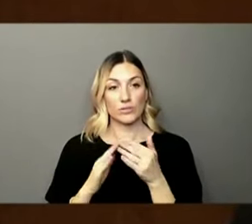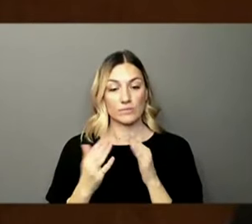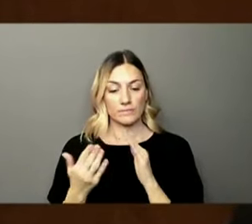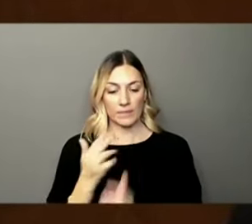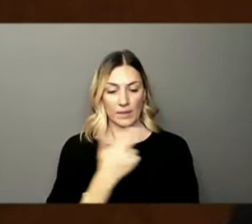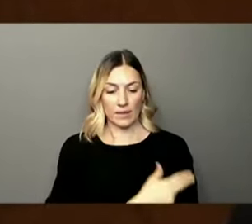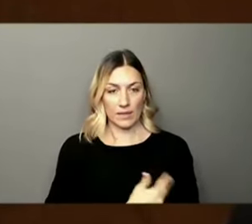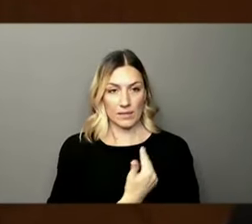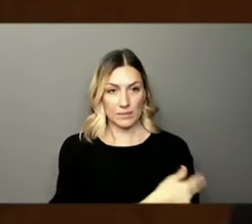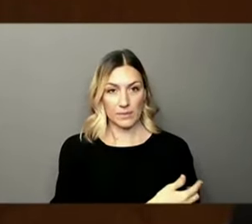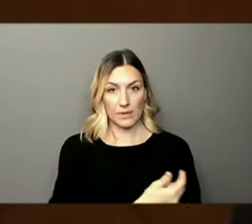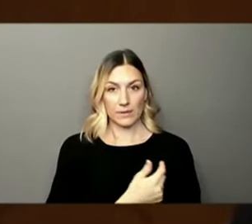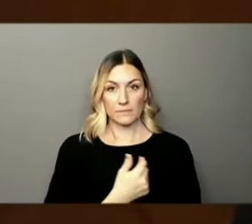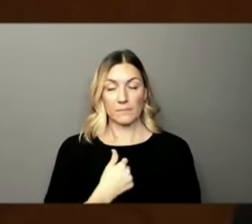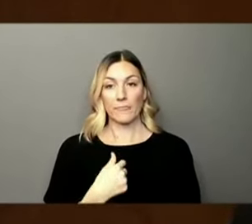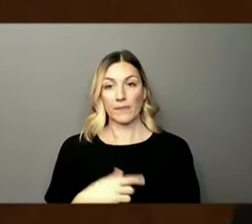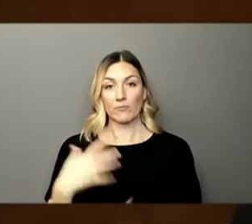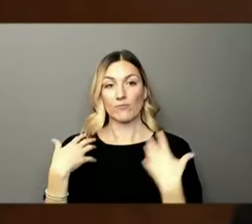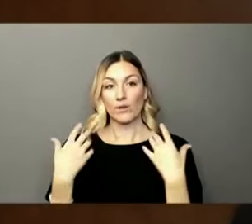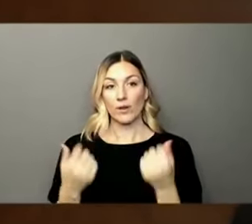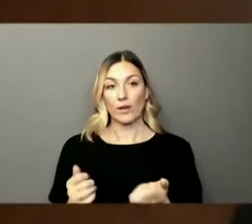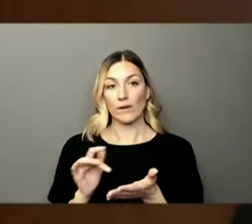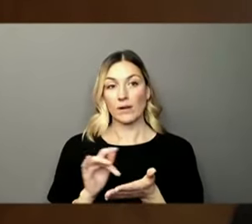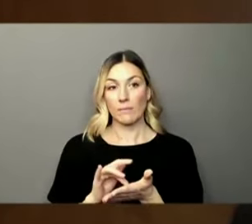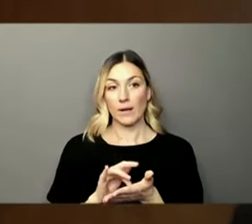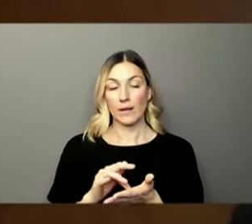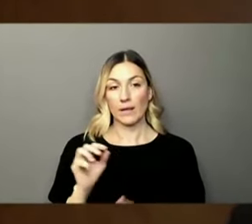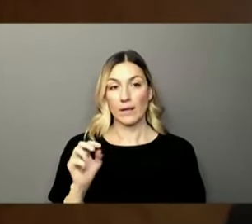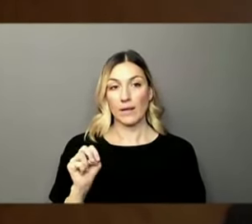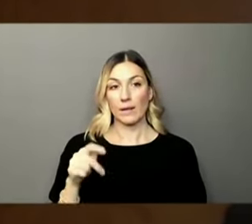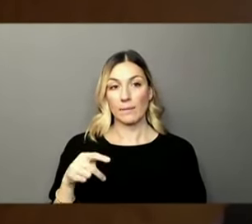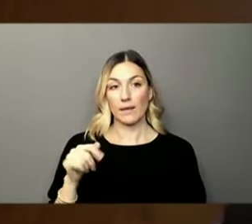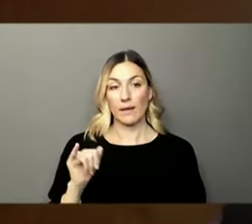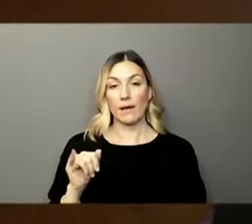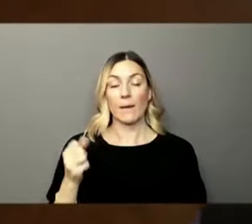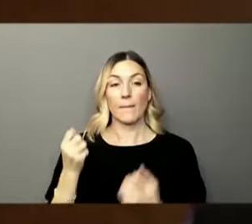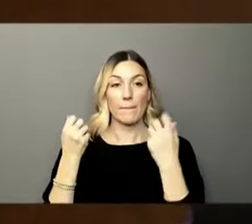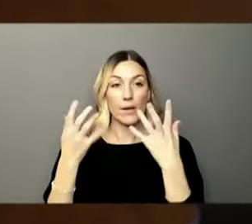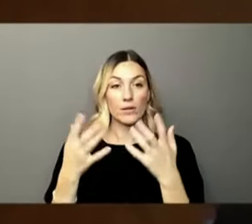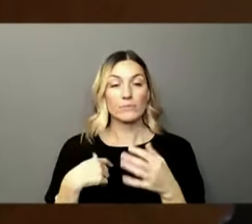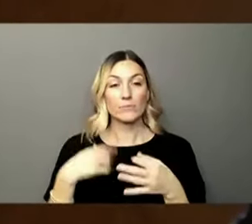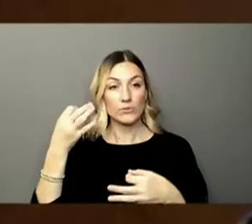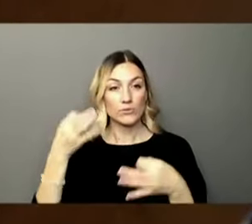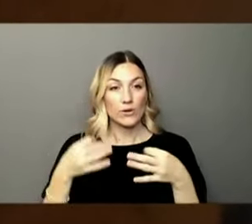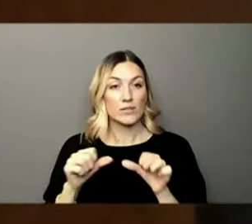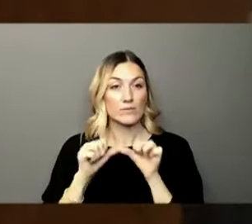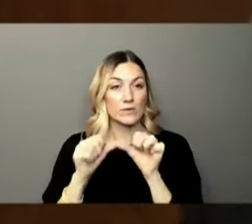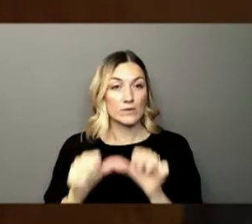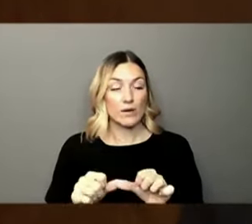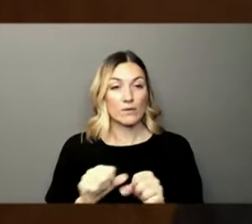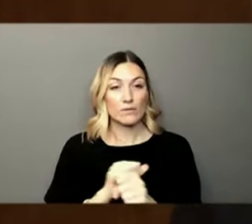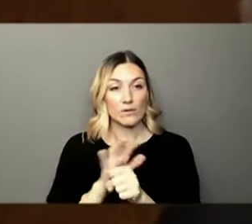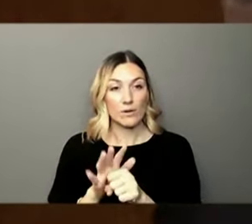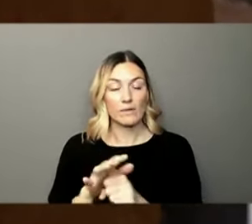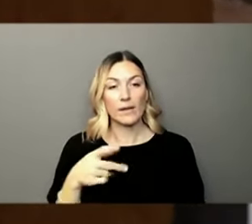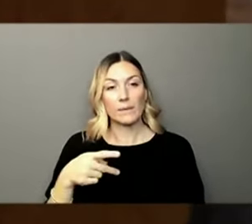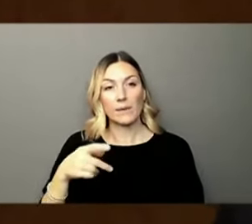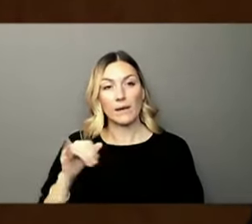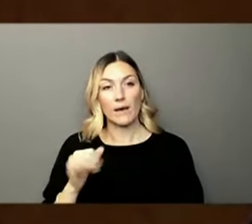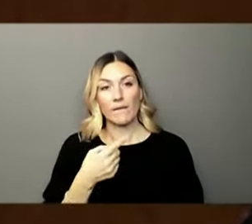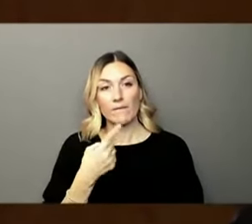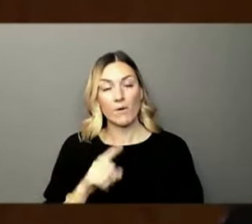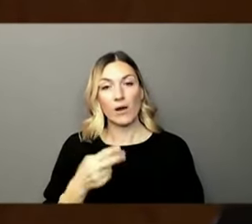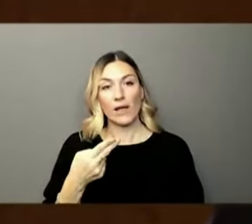PI for RecoverMed cohort and PI of multiple clinical trials in long COVID, as well as the PI for the AHRQ Atlanta